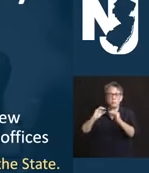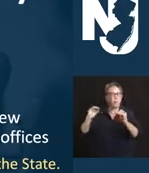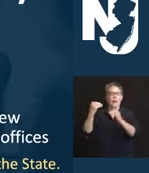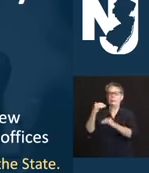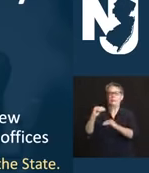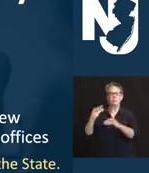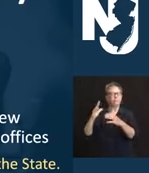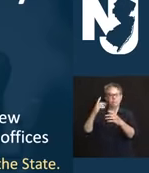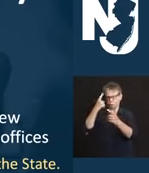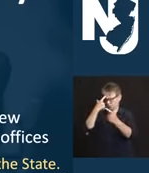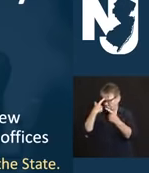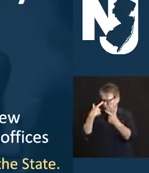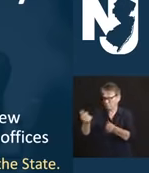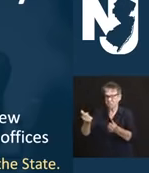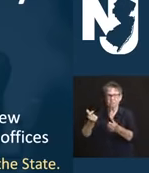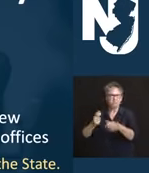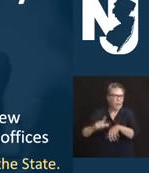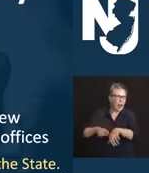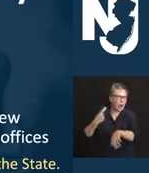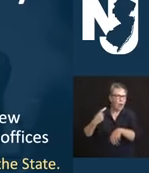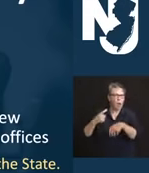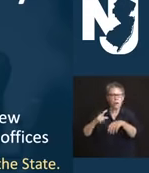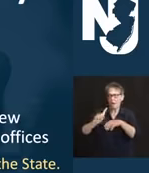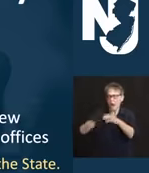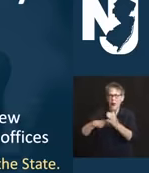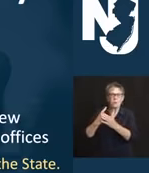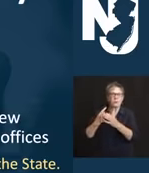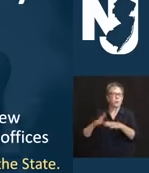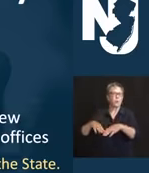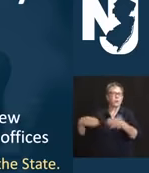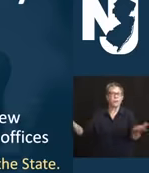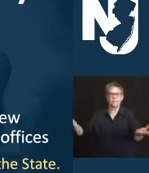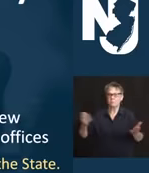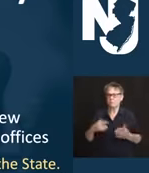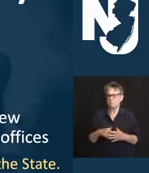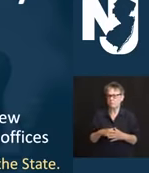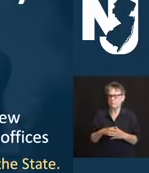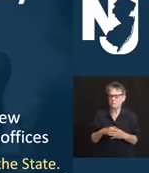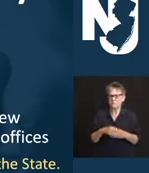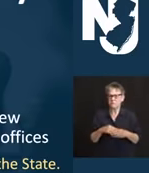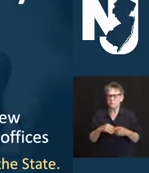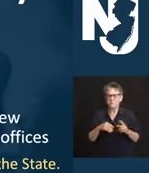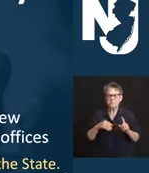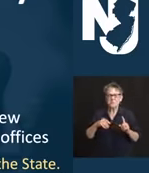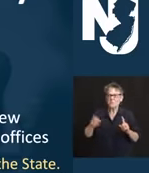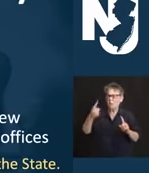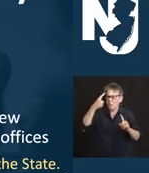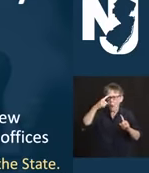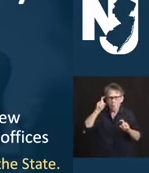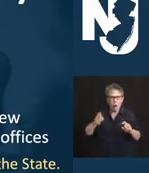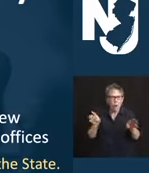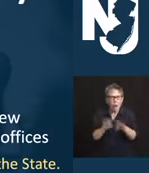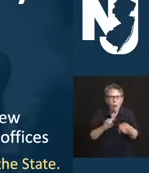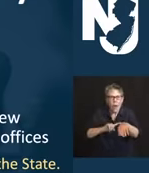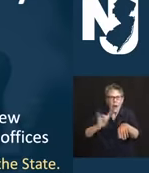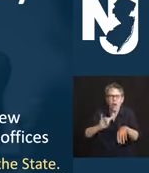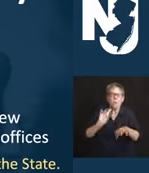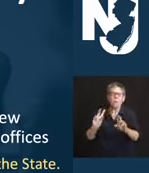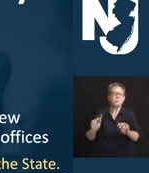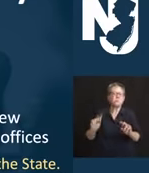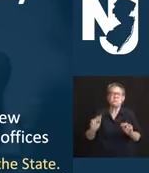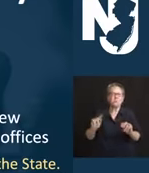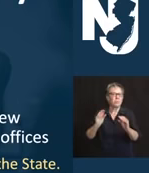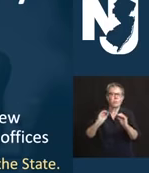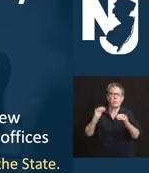out there that implies that restaurants have to close at 8 p.m. There's no restriction, from the state at least.